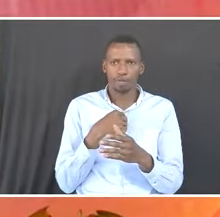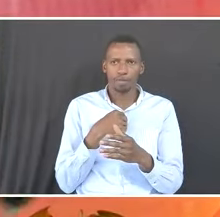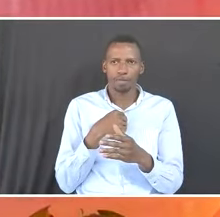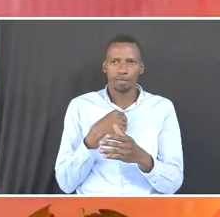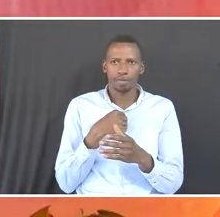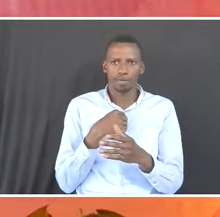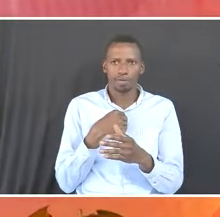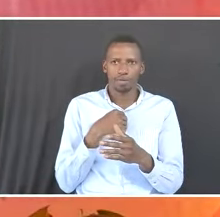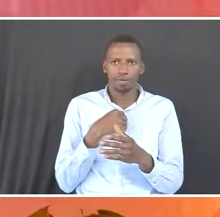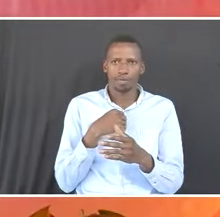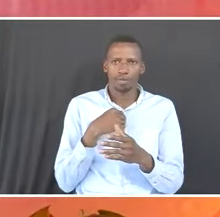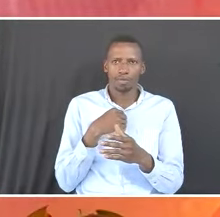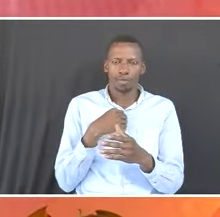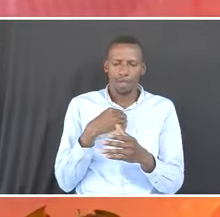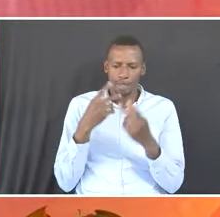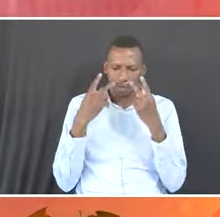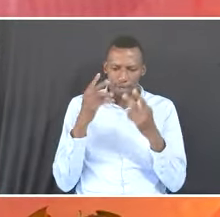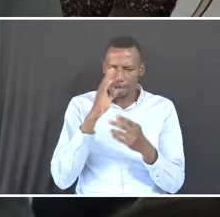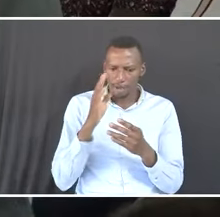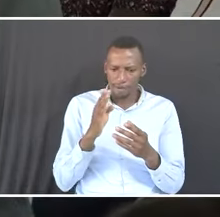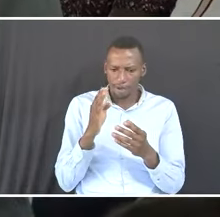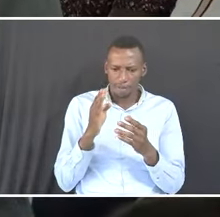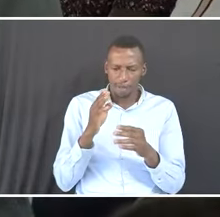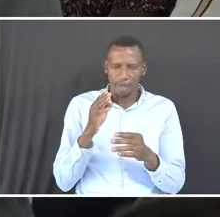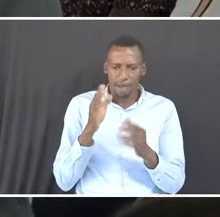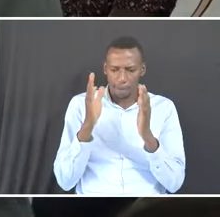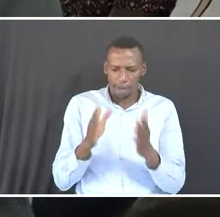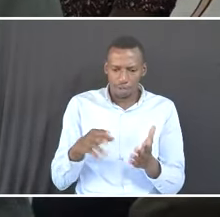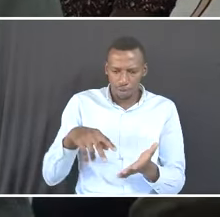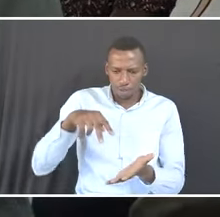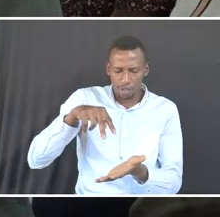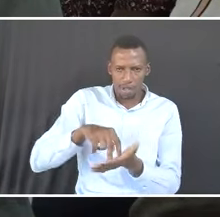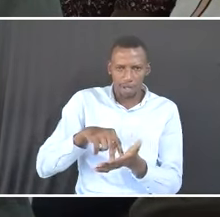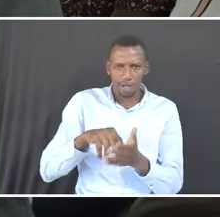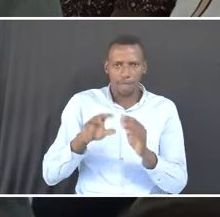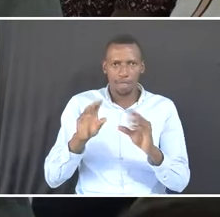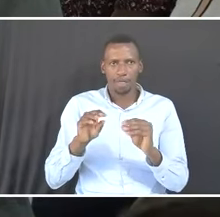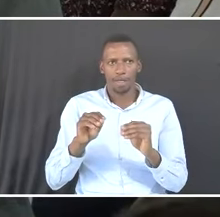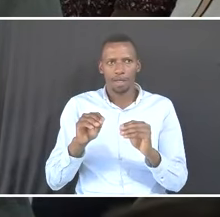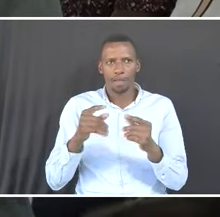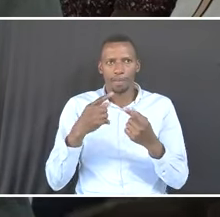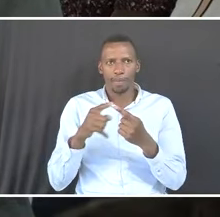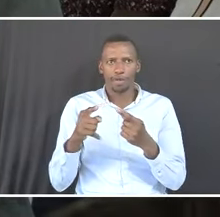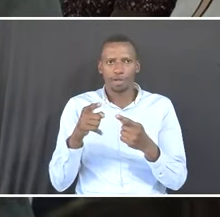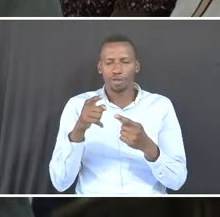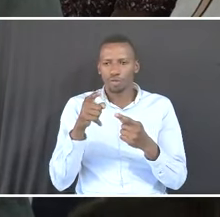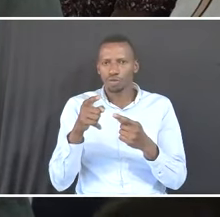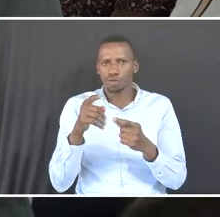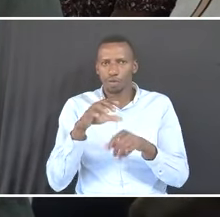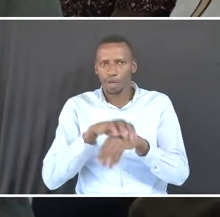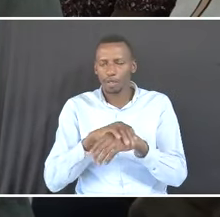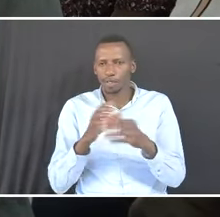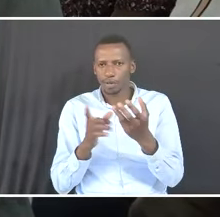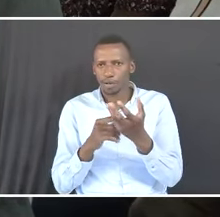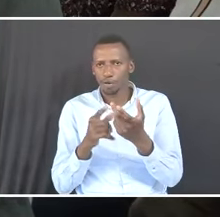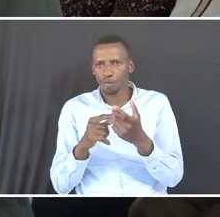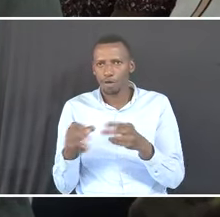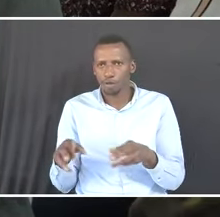because my legs are not moving. Not a single one. But how many cars you find? Some on the road?